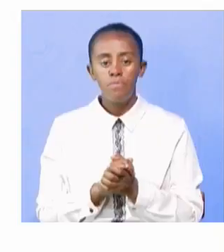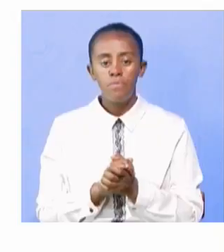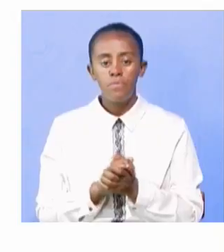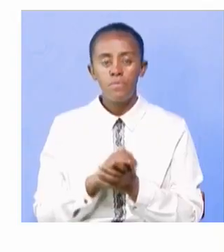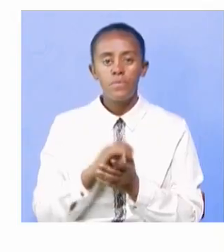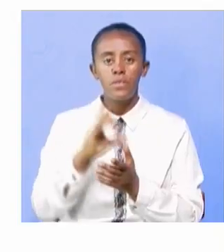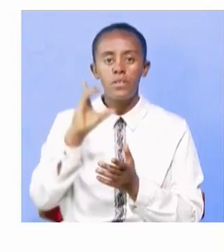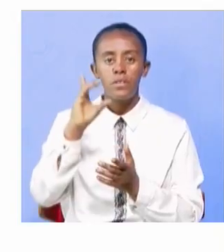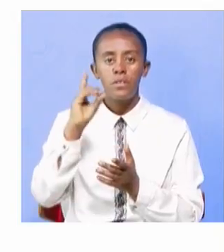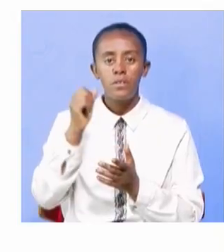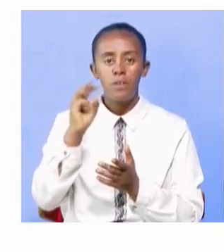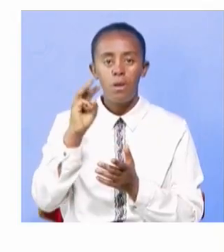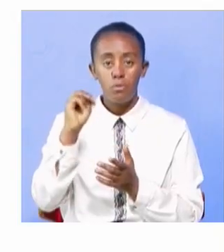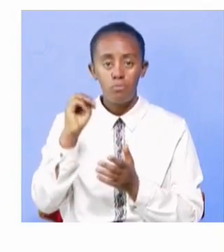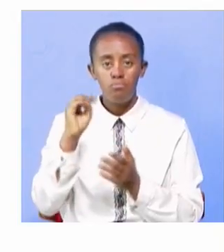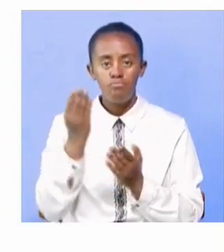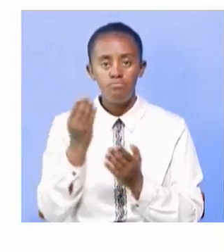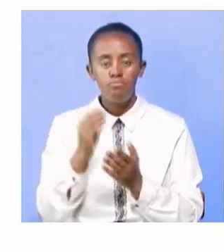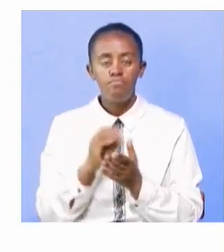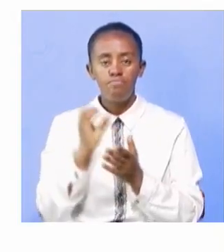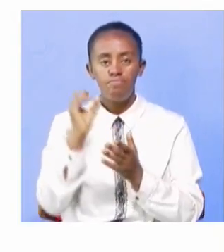Dawn,